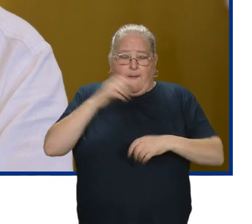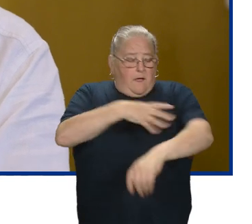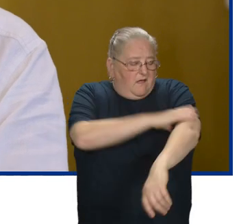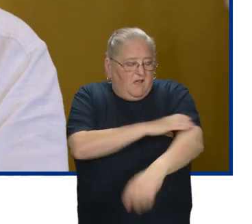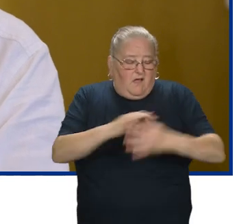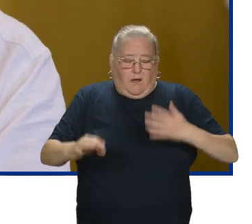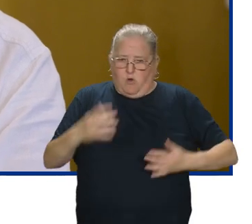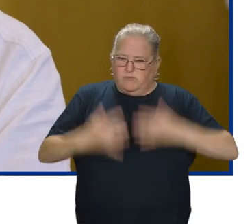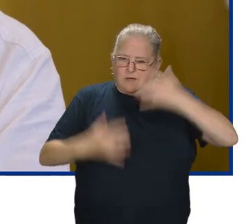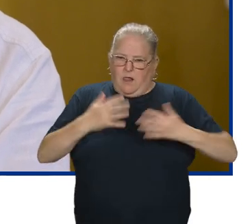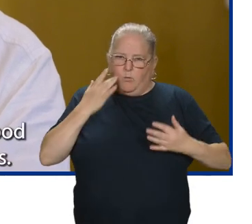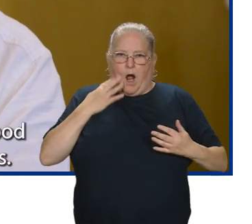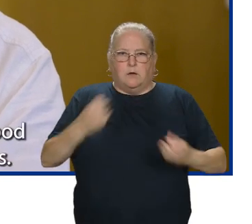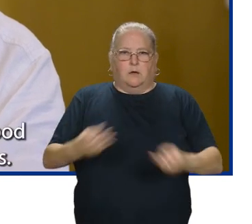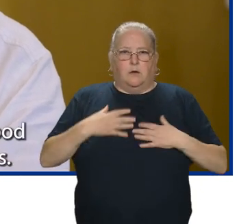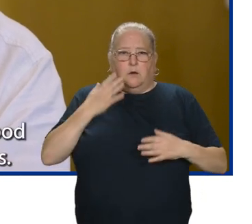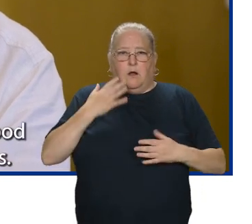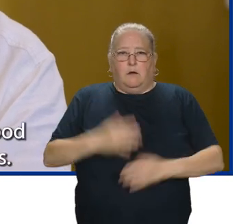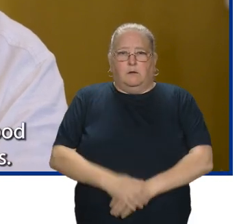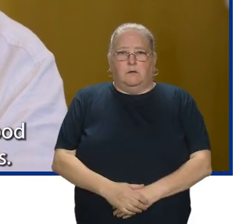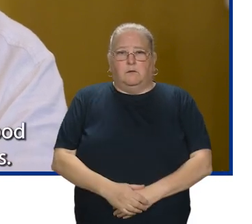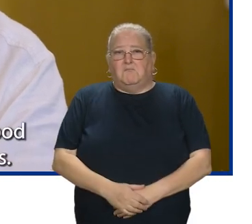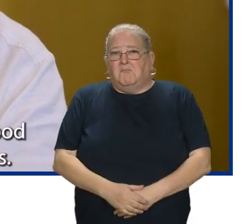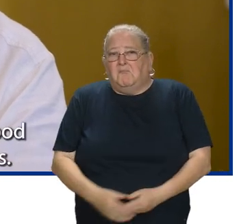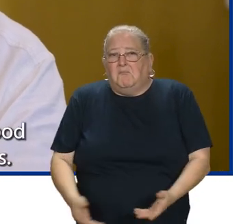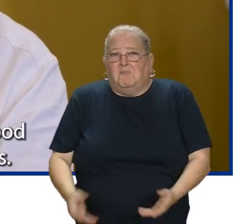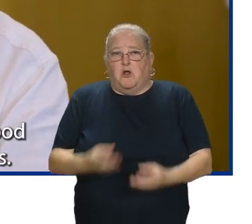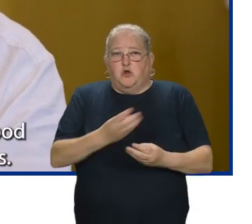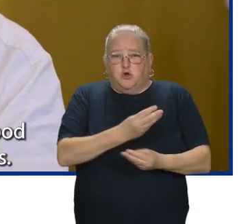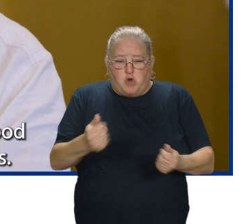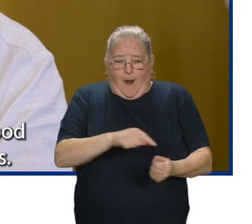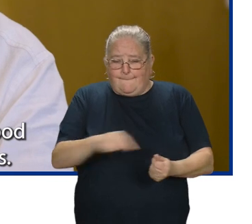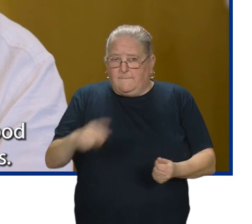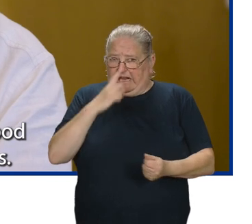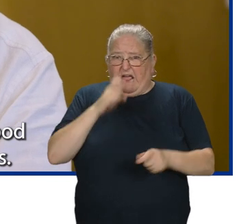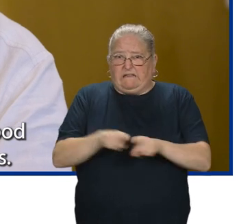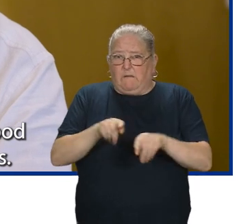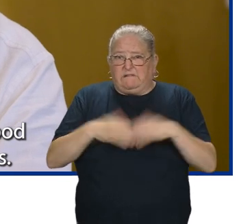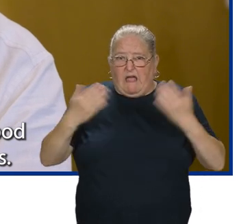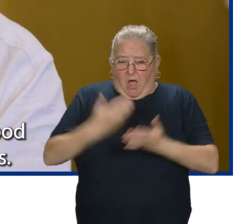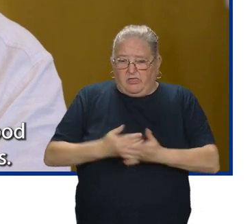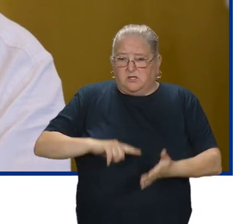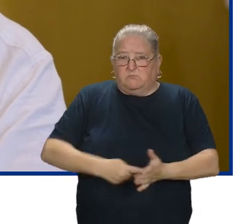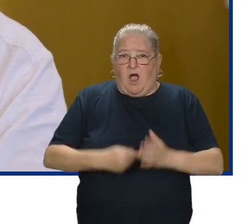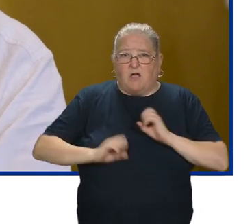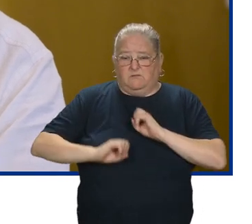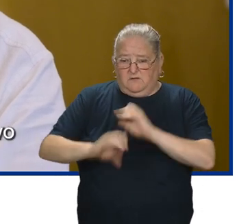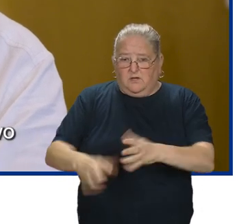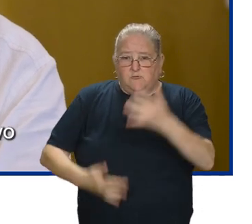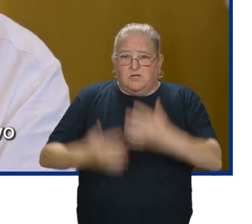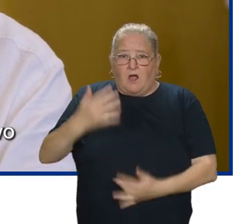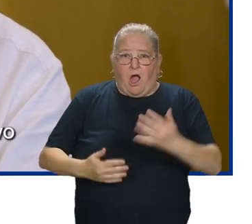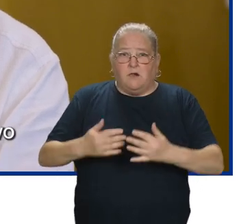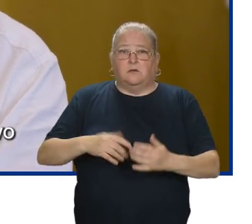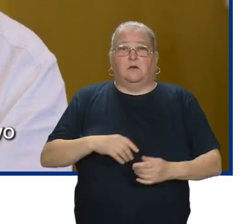some results will be instant, such as the chat with the GP or the blood pressure result and the weight results. The